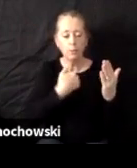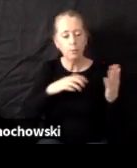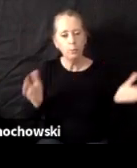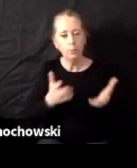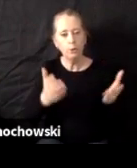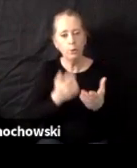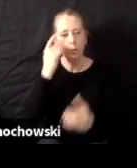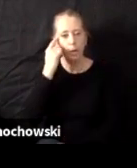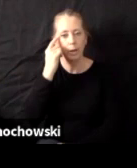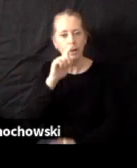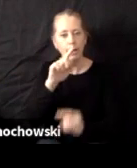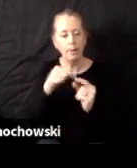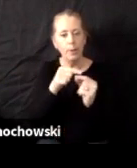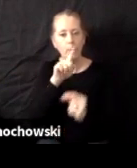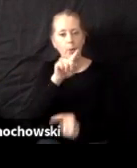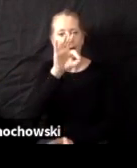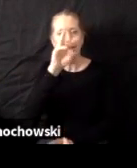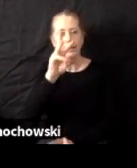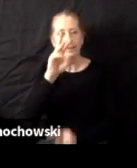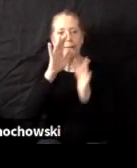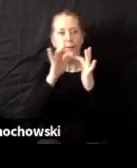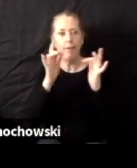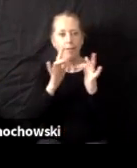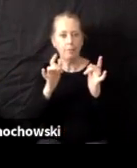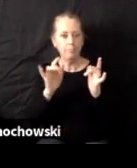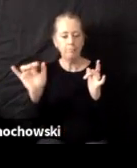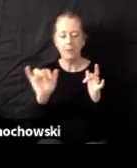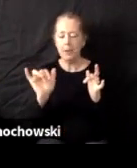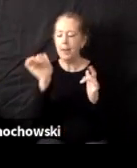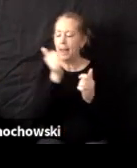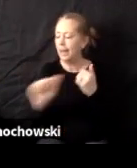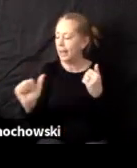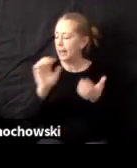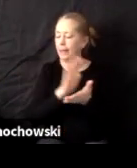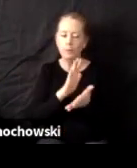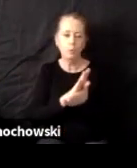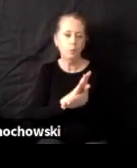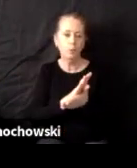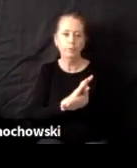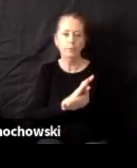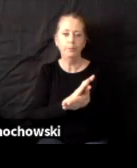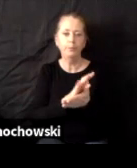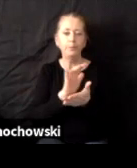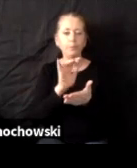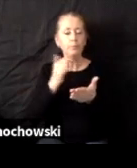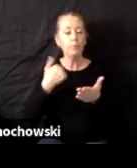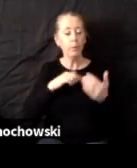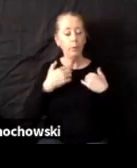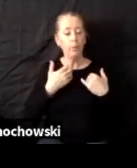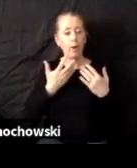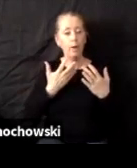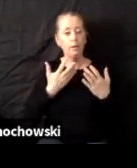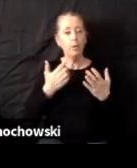think about 196 online just as you would any other school in the district, that we want to make